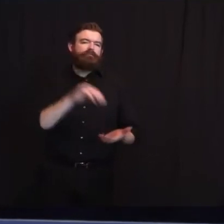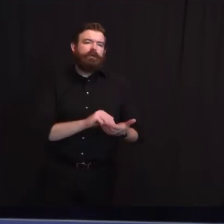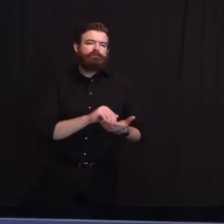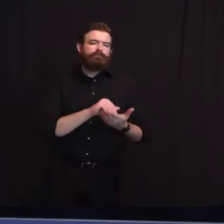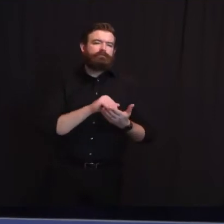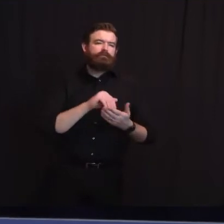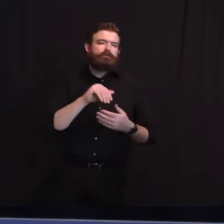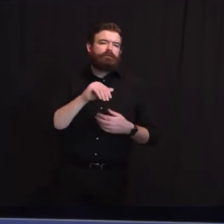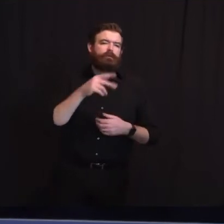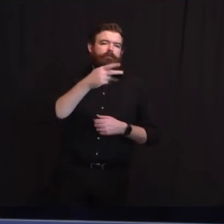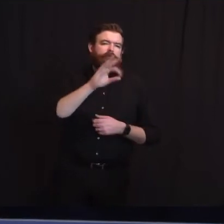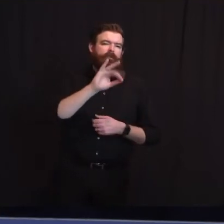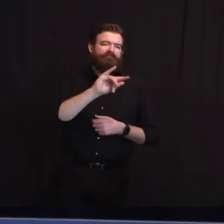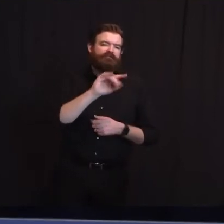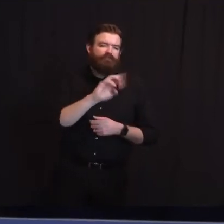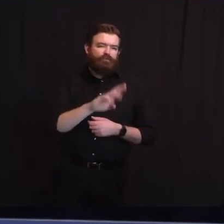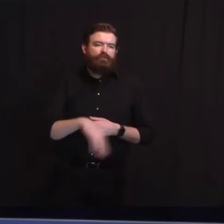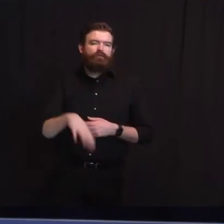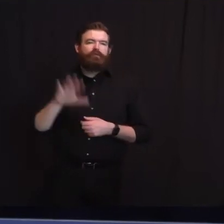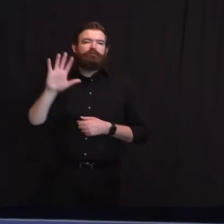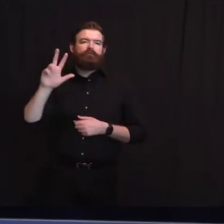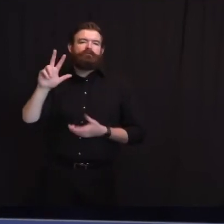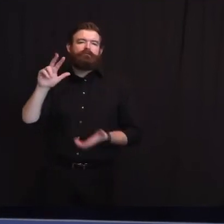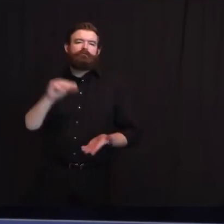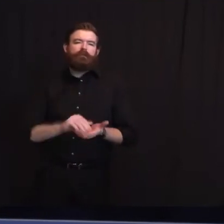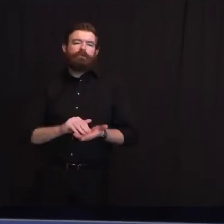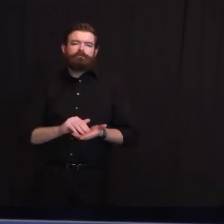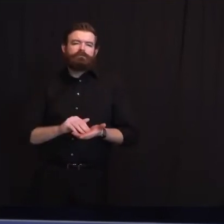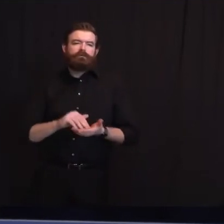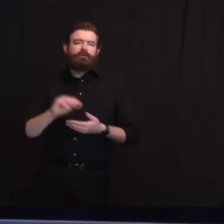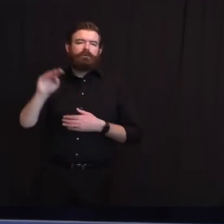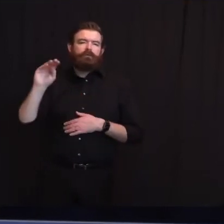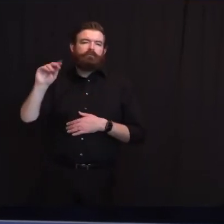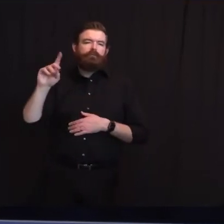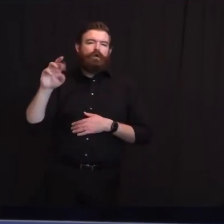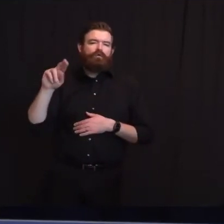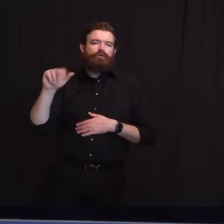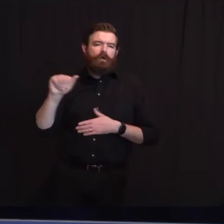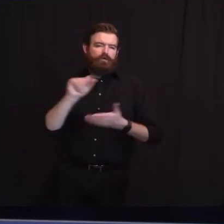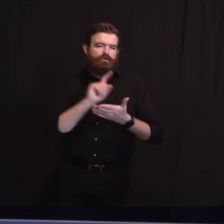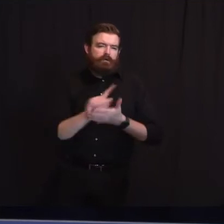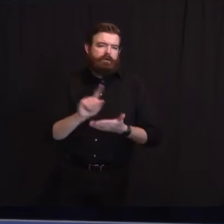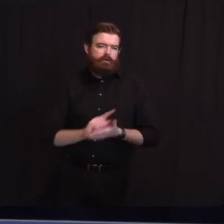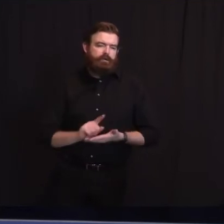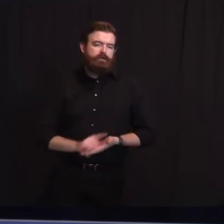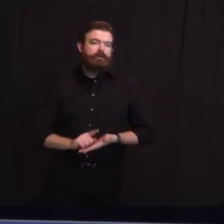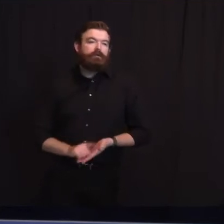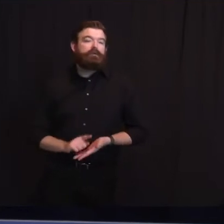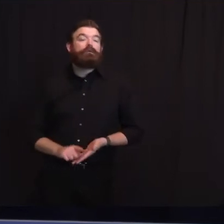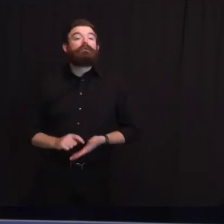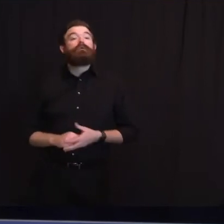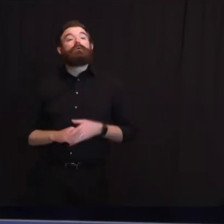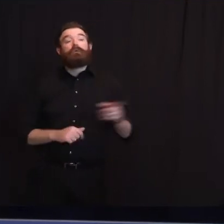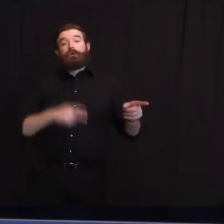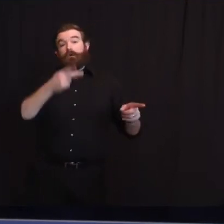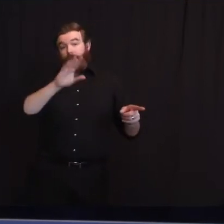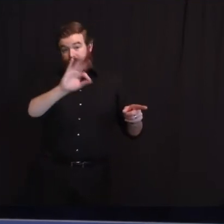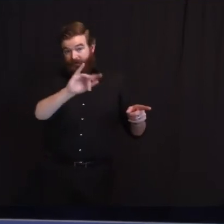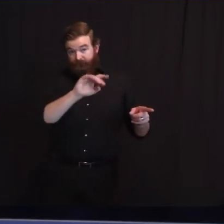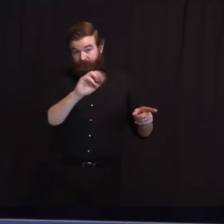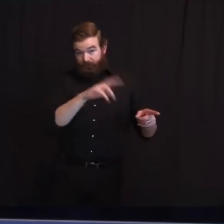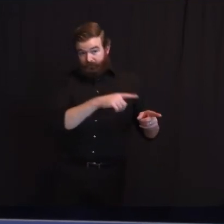Pfizer, because of the ultra-cold chain, is relegated to two points of dispensing: hospitals who